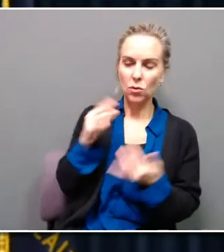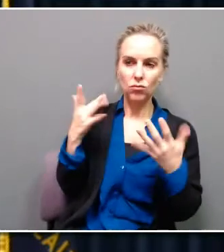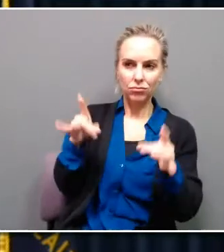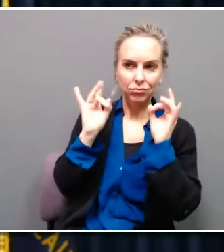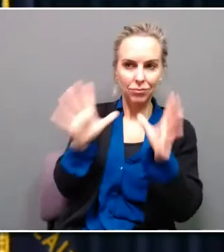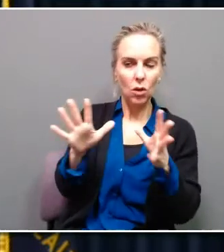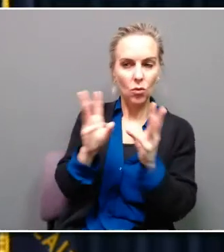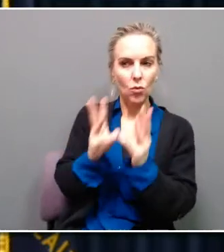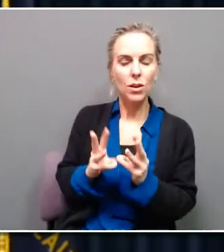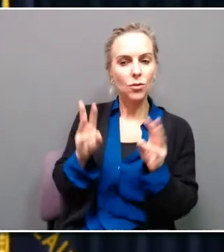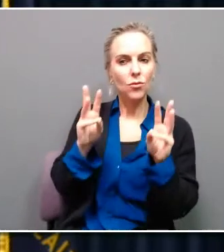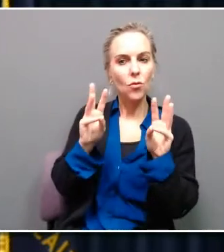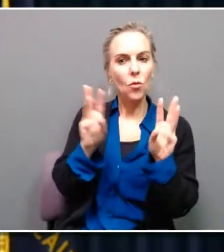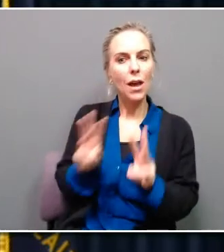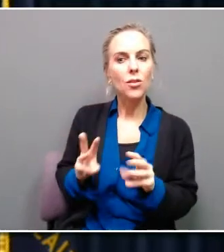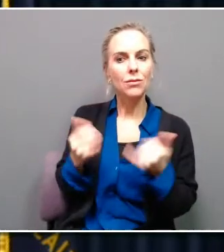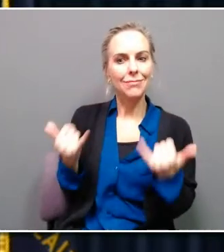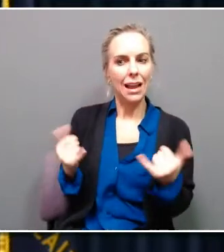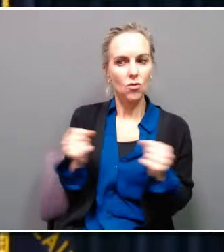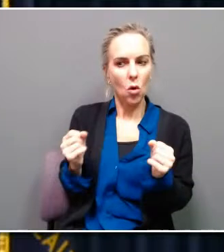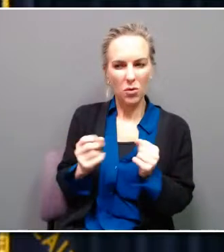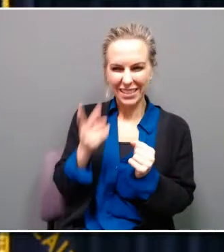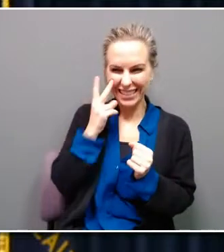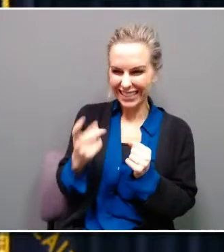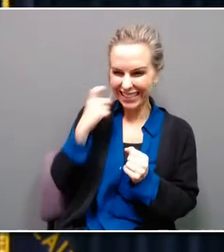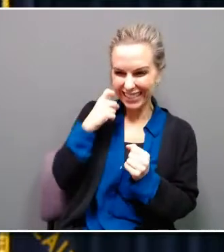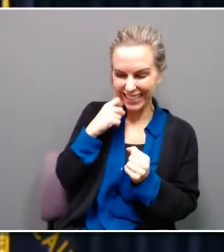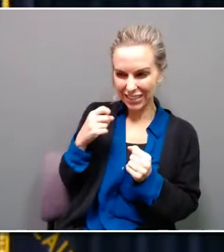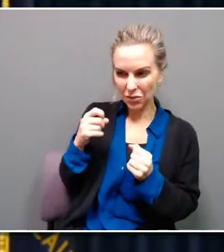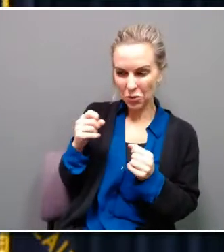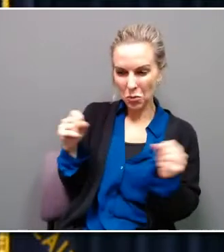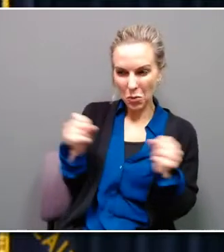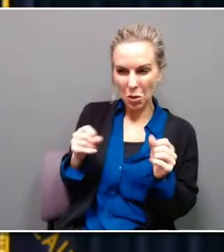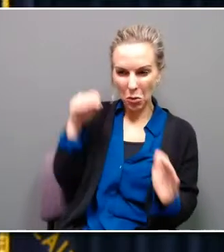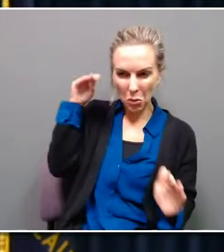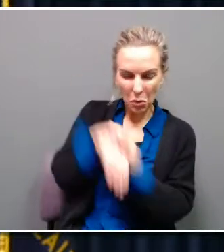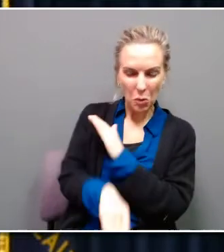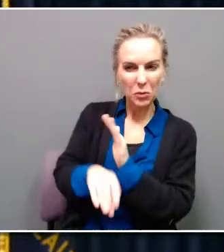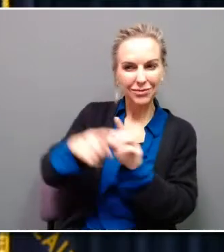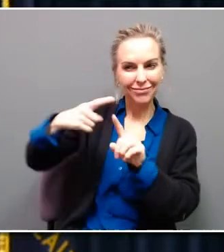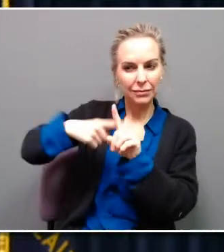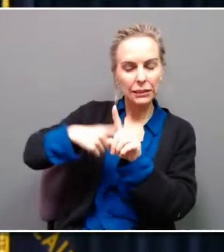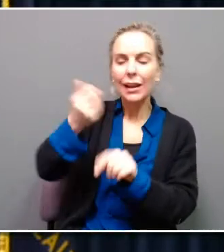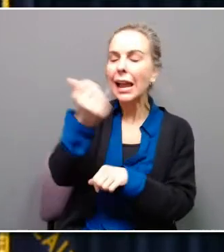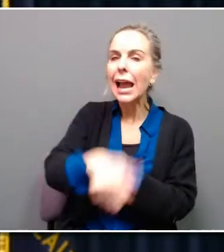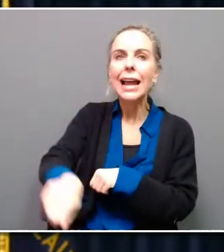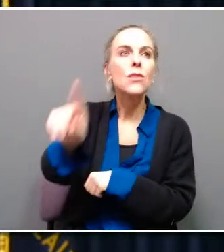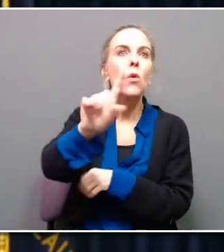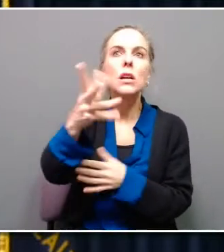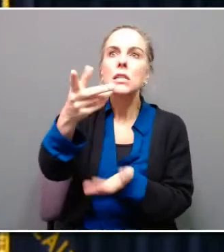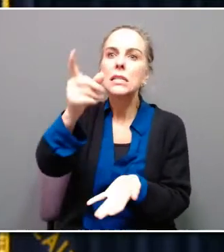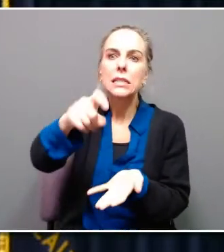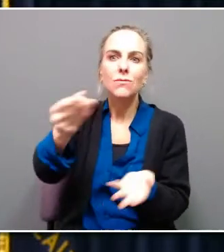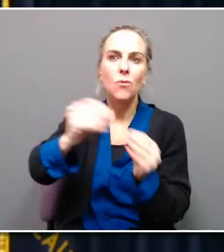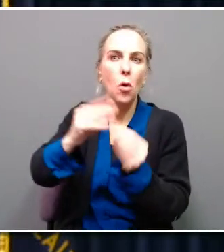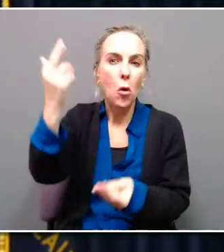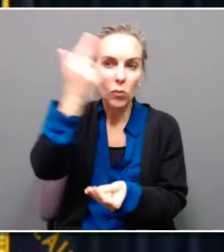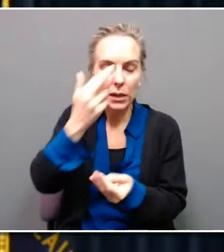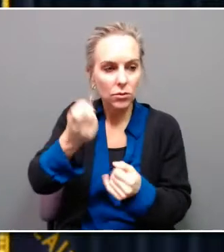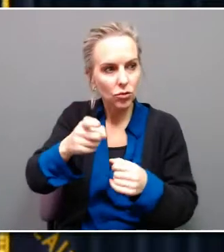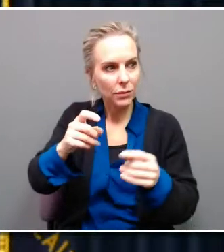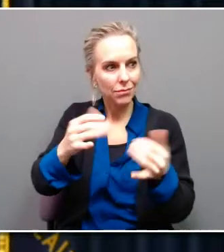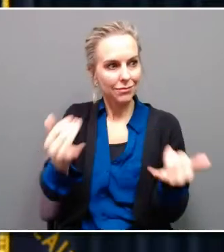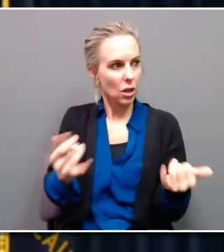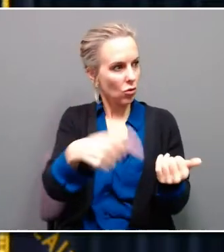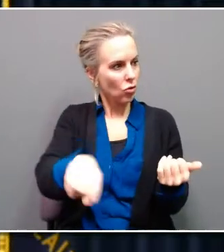and polar plunges we saw this past winter. If anyone needs any more reason to be weather aware after